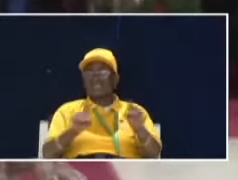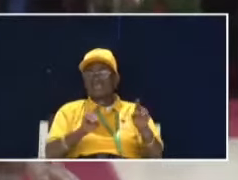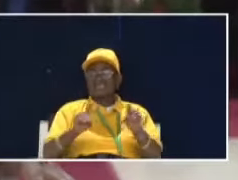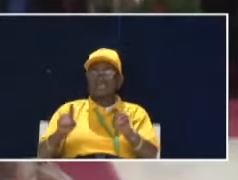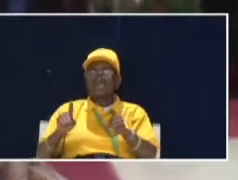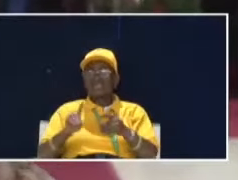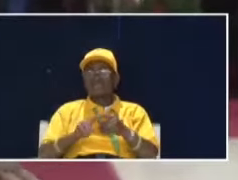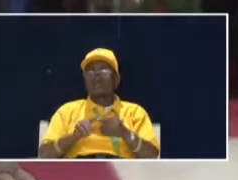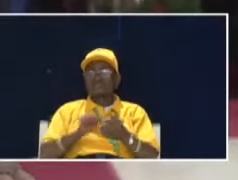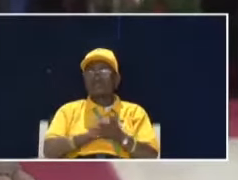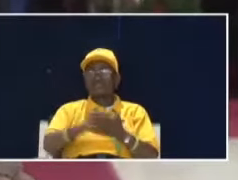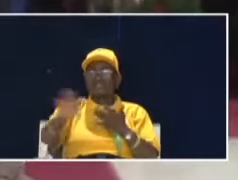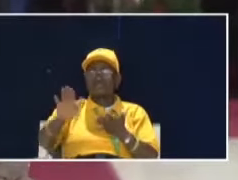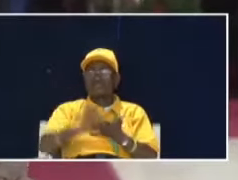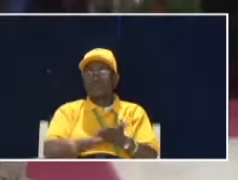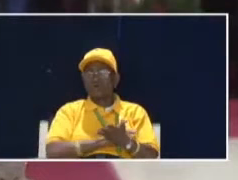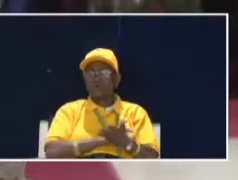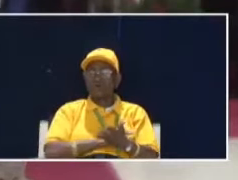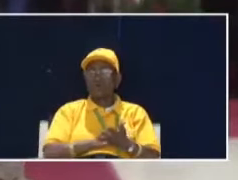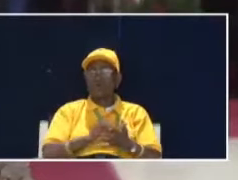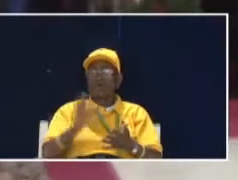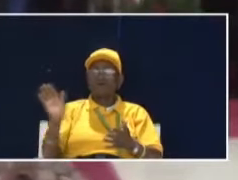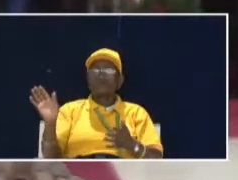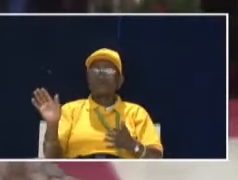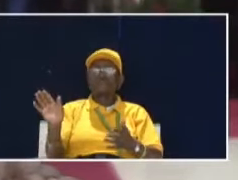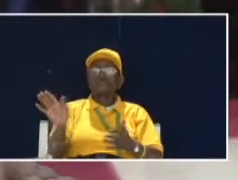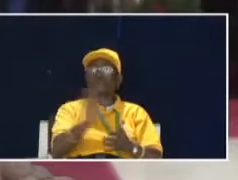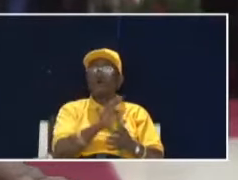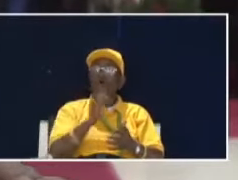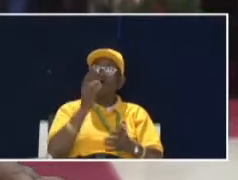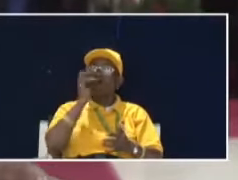to destroy your former boss.